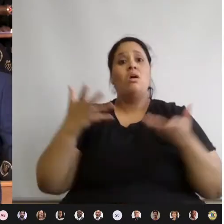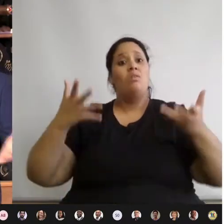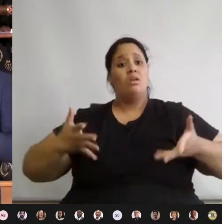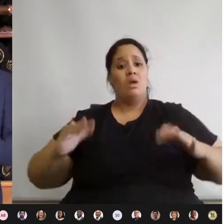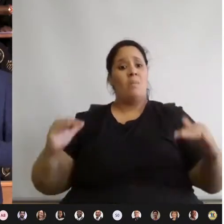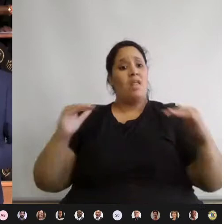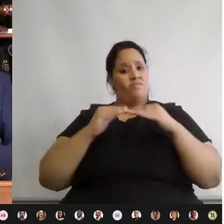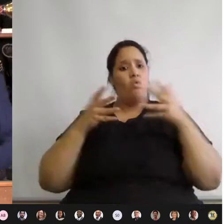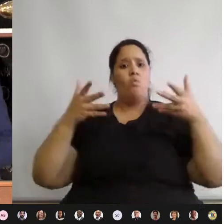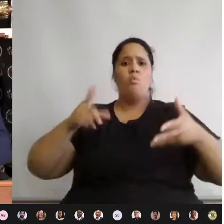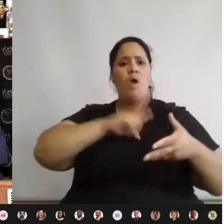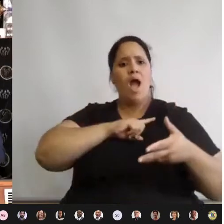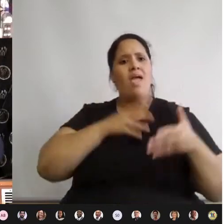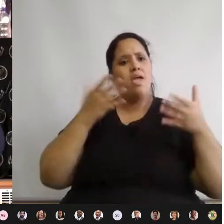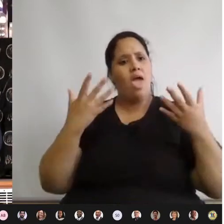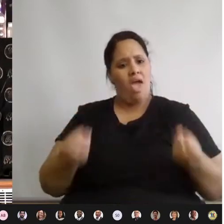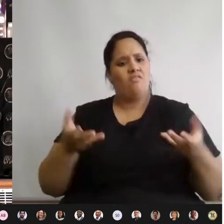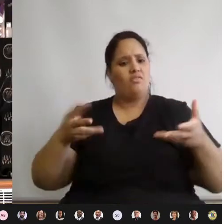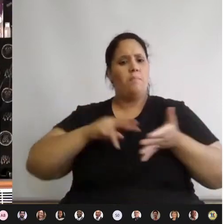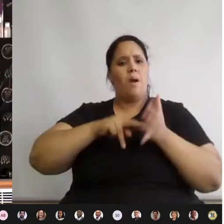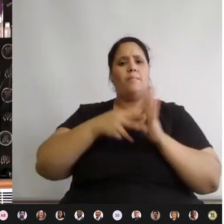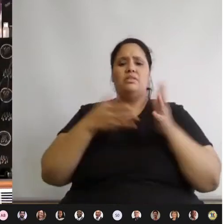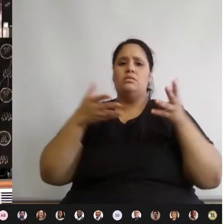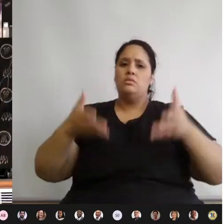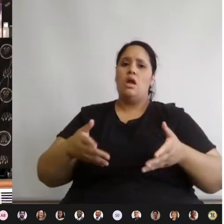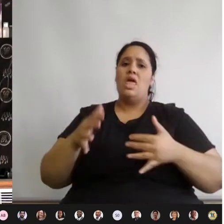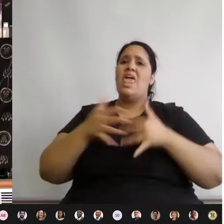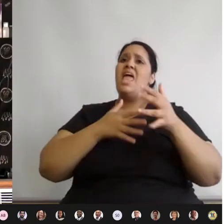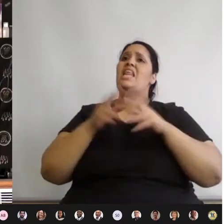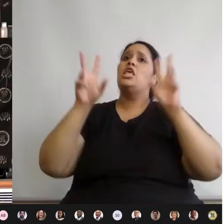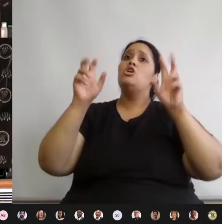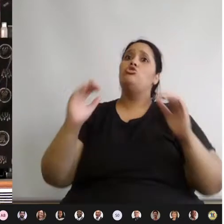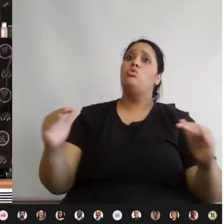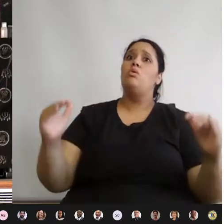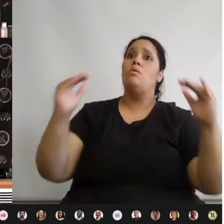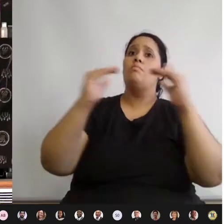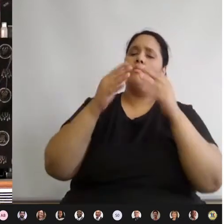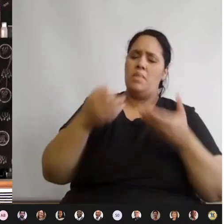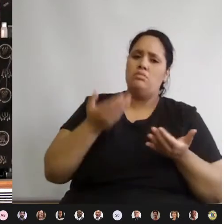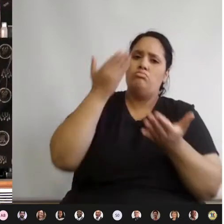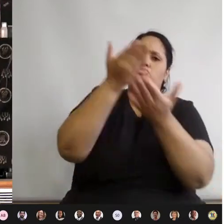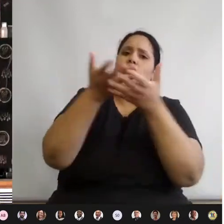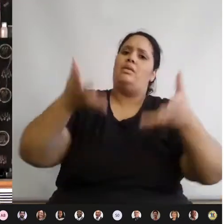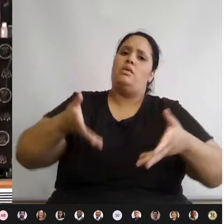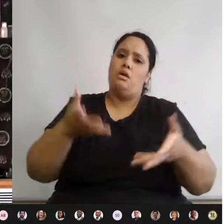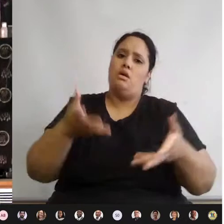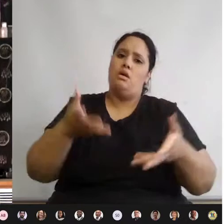It's about being able to raise issues that are affecting the citizens of